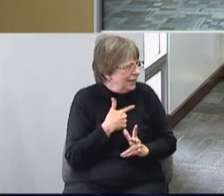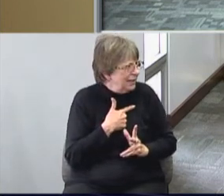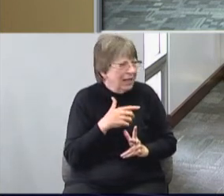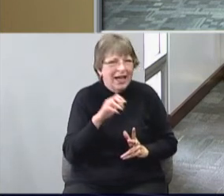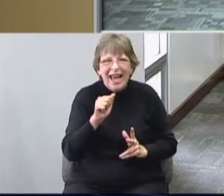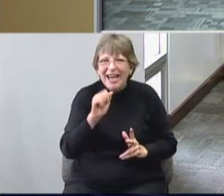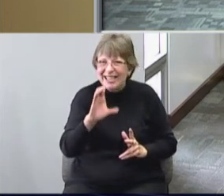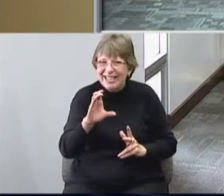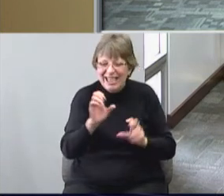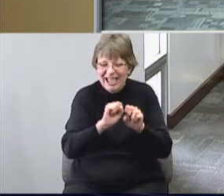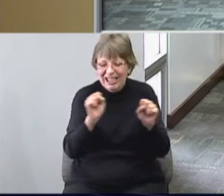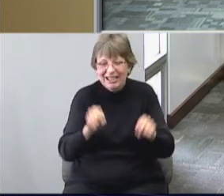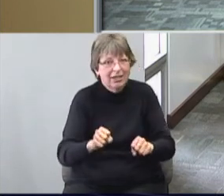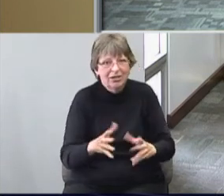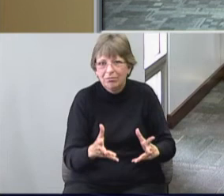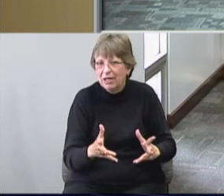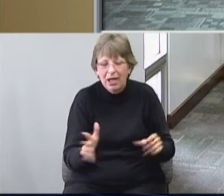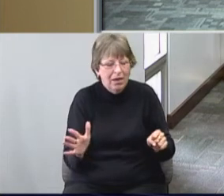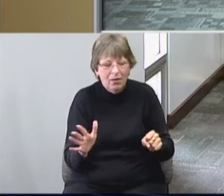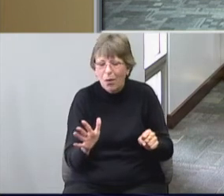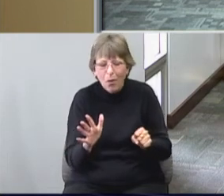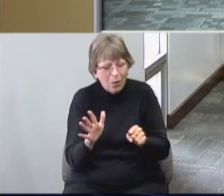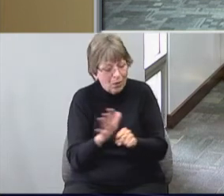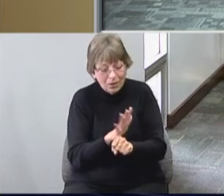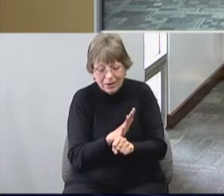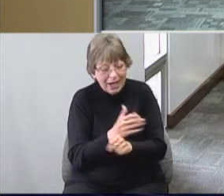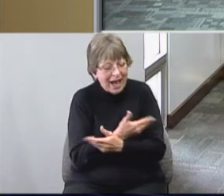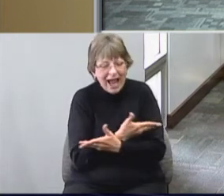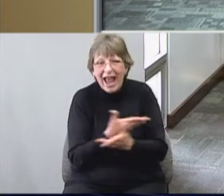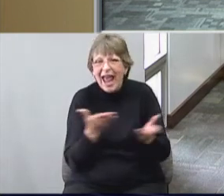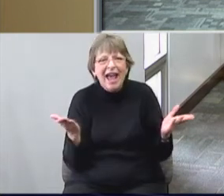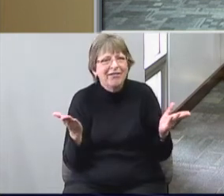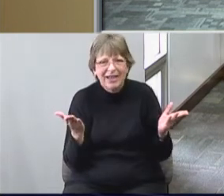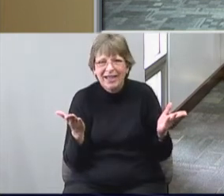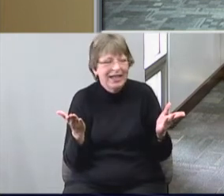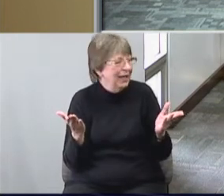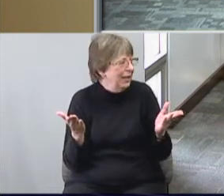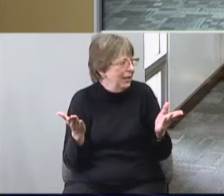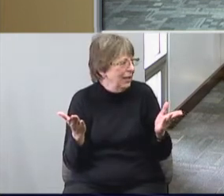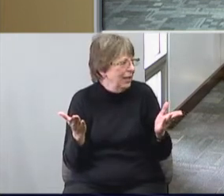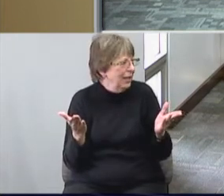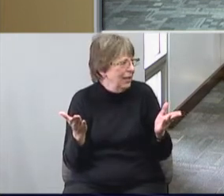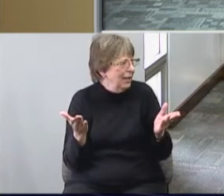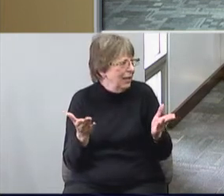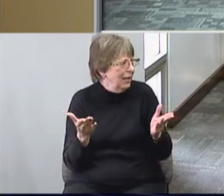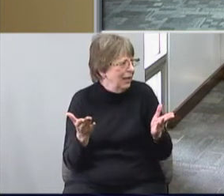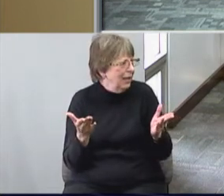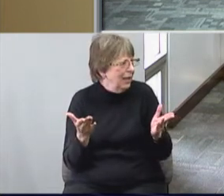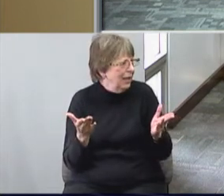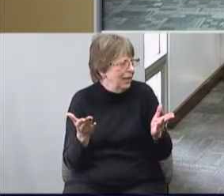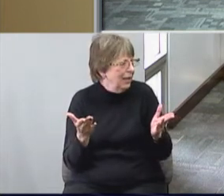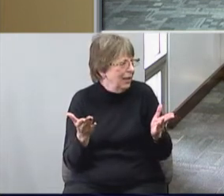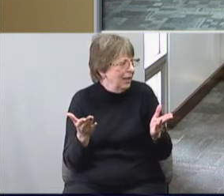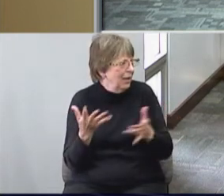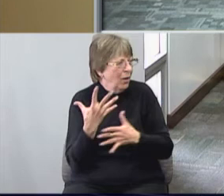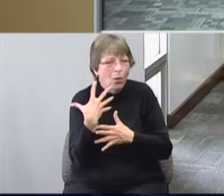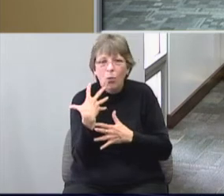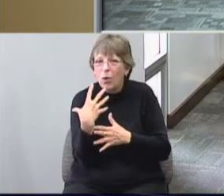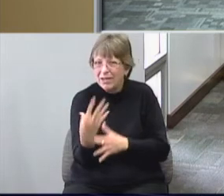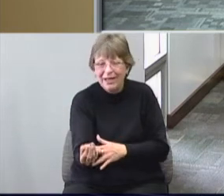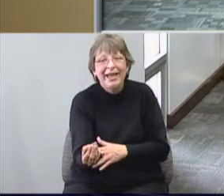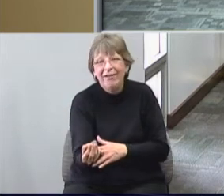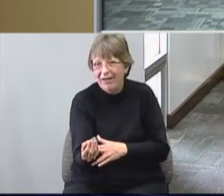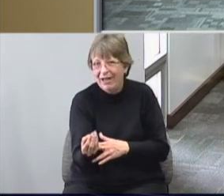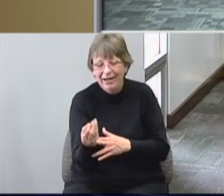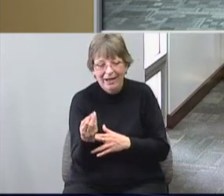system, which the whole, every convention was leaving this town because of the air conditioning